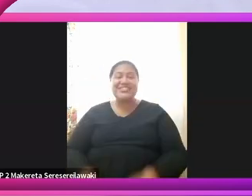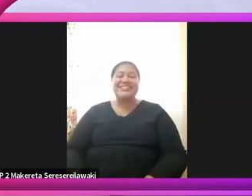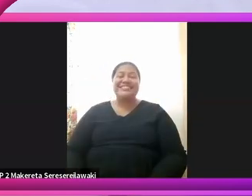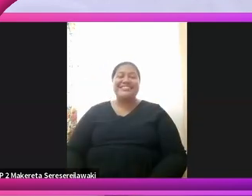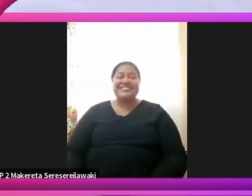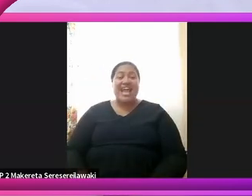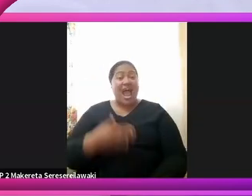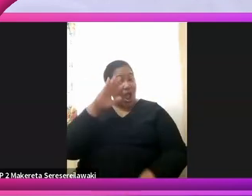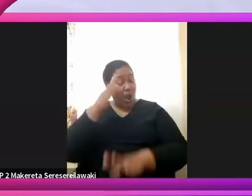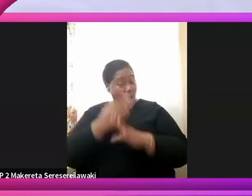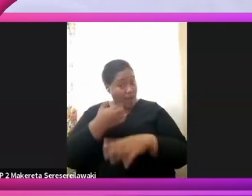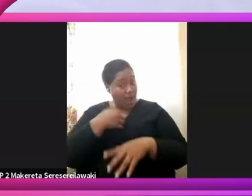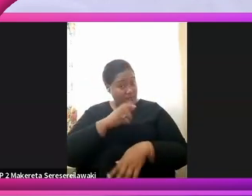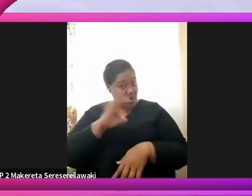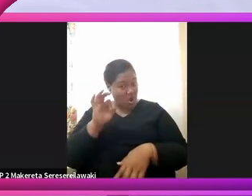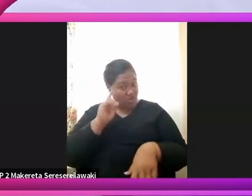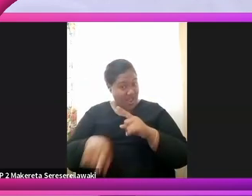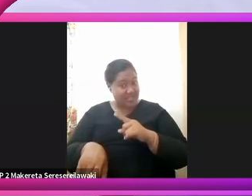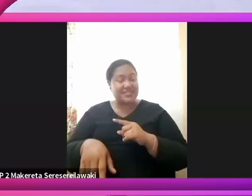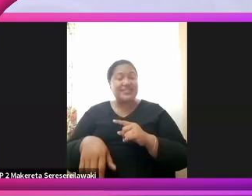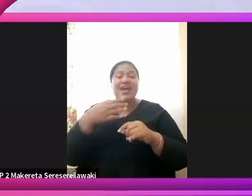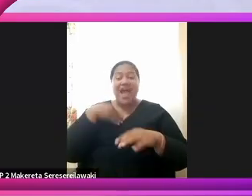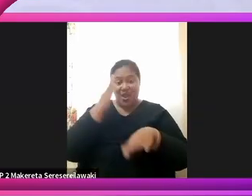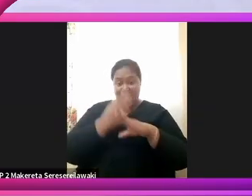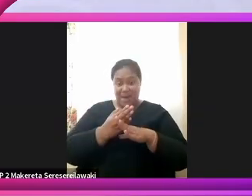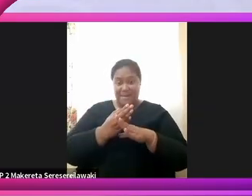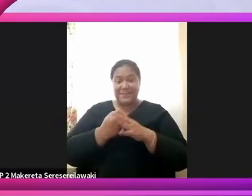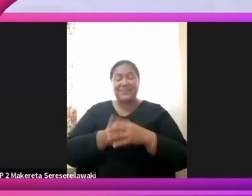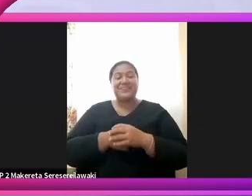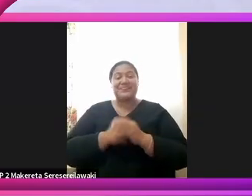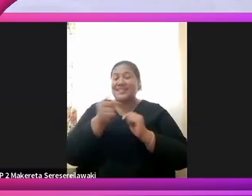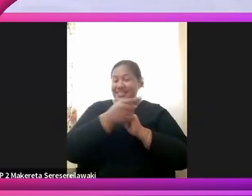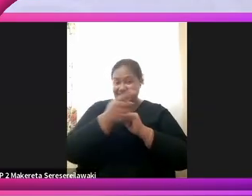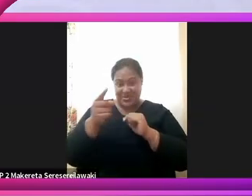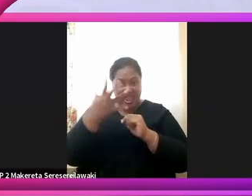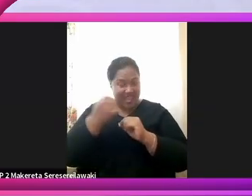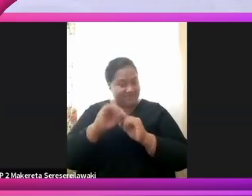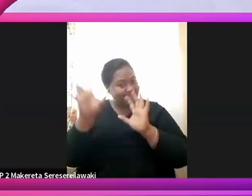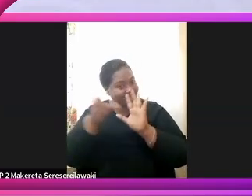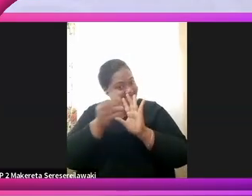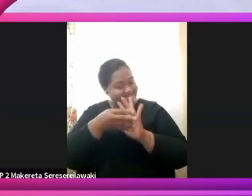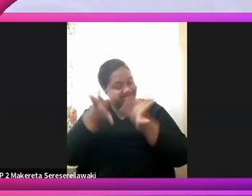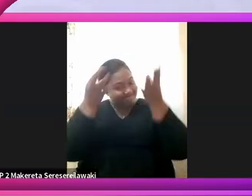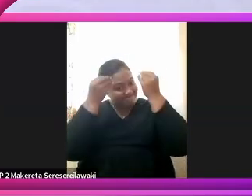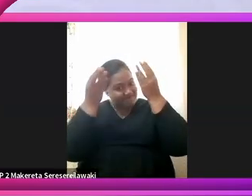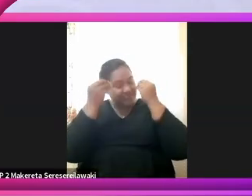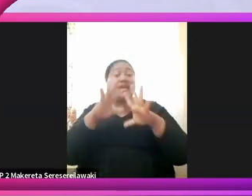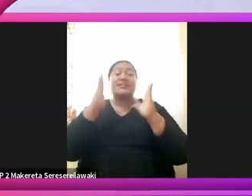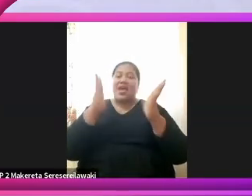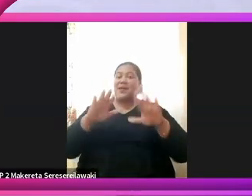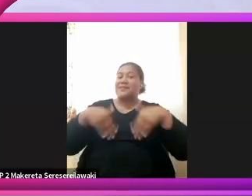I hope I'm not go too fast. I hope that you catch something, and now handing over